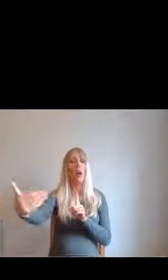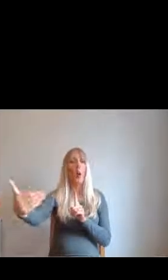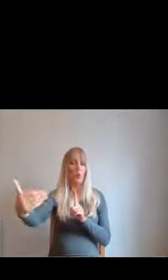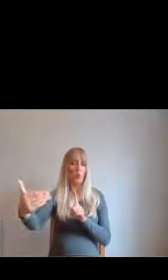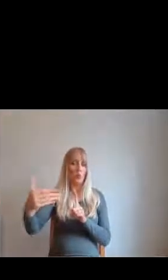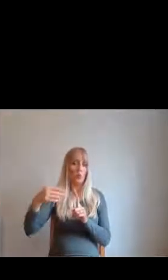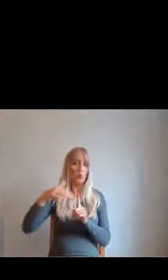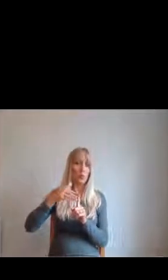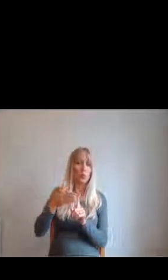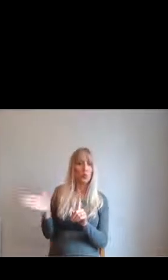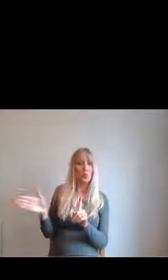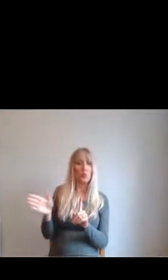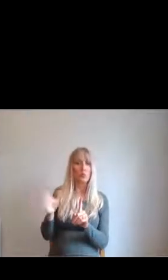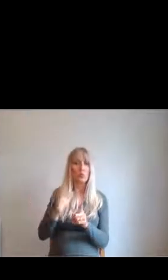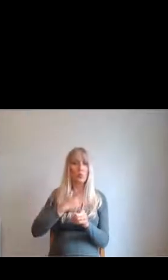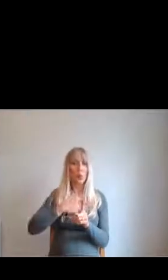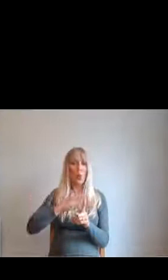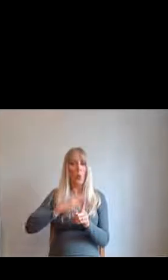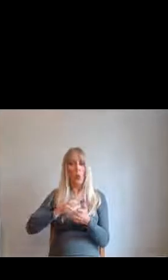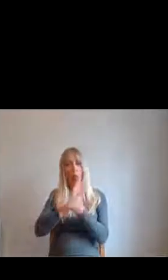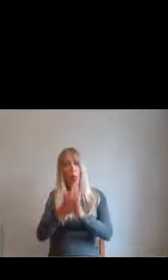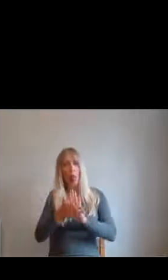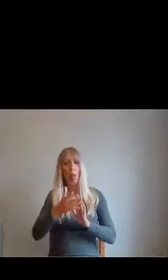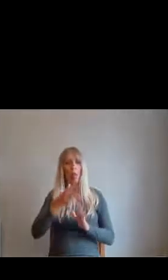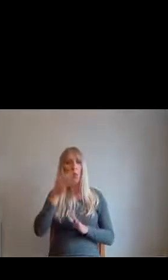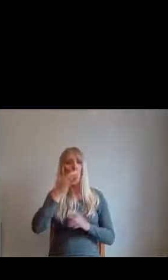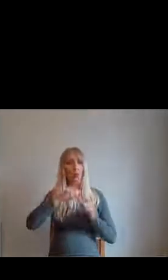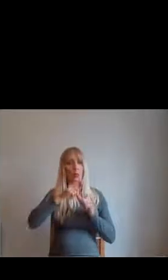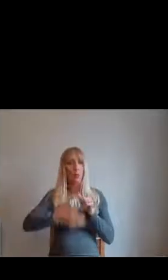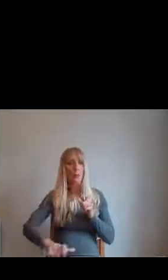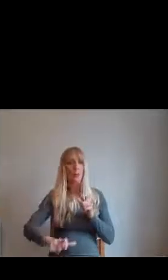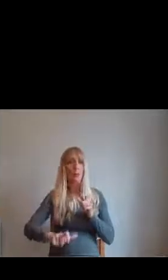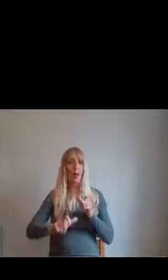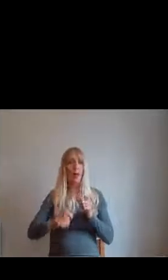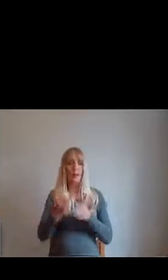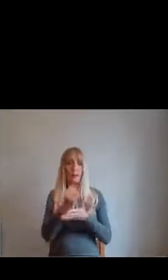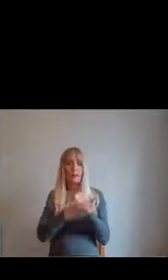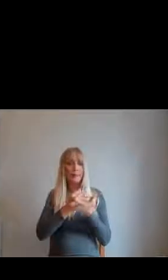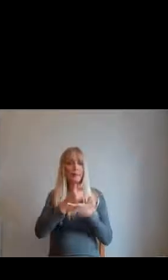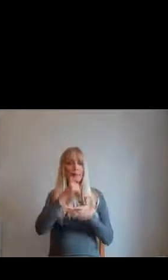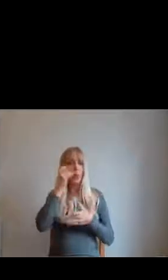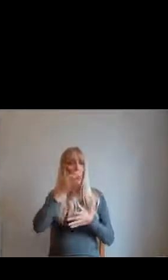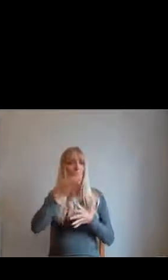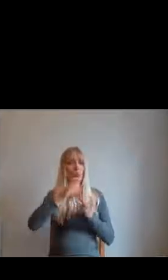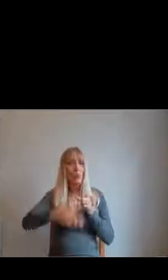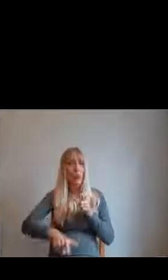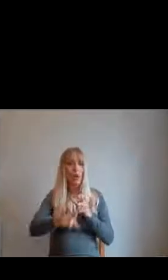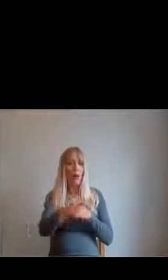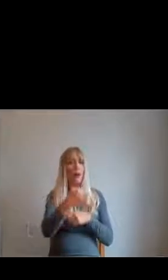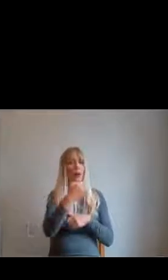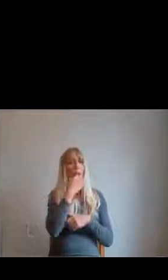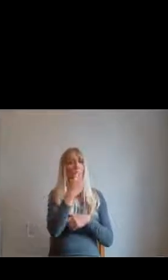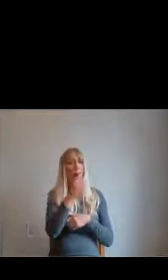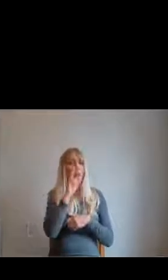Bridge construction works in this area. That's number 1 on the image on